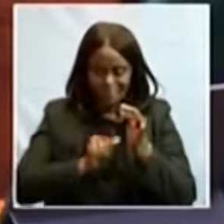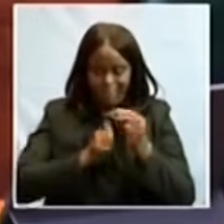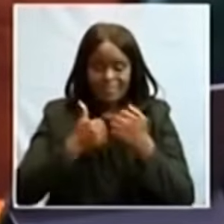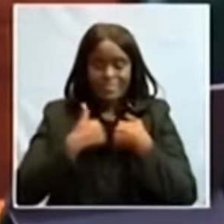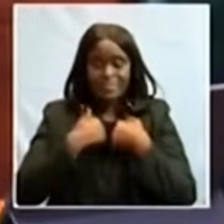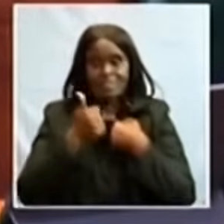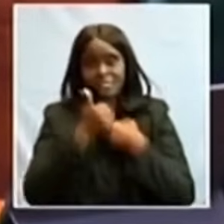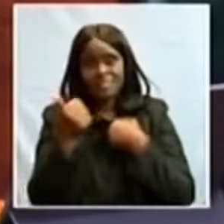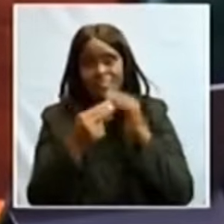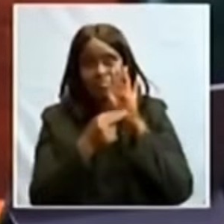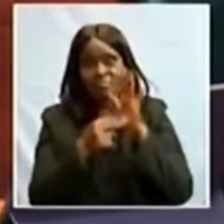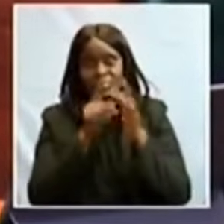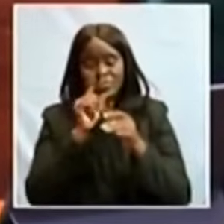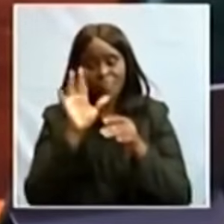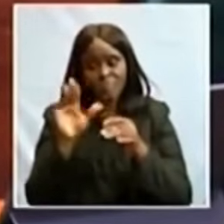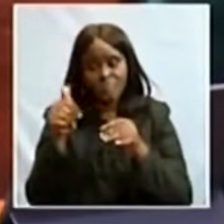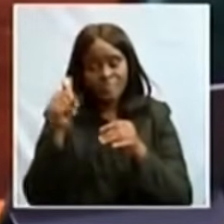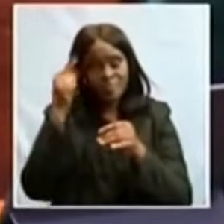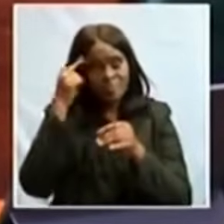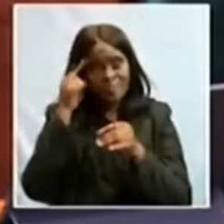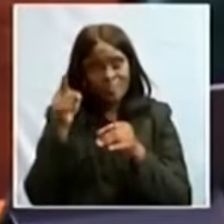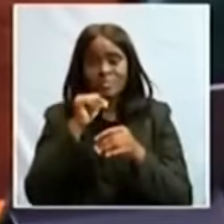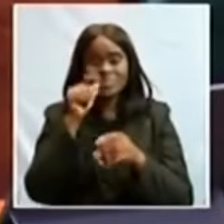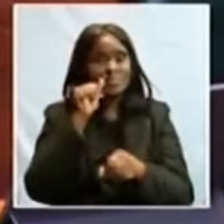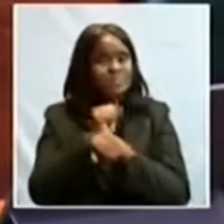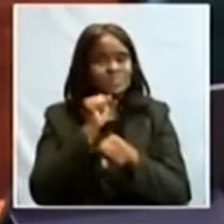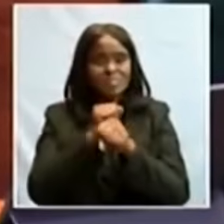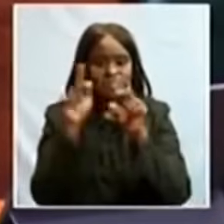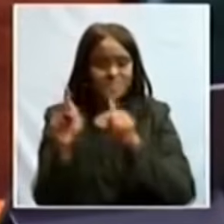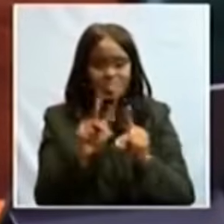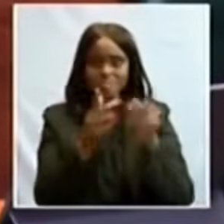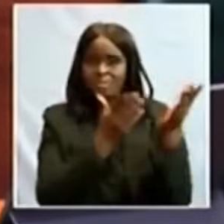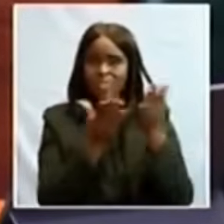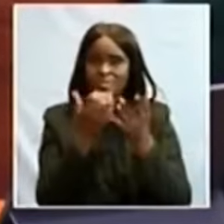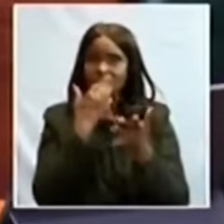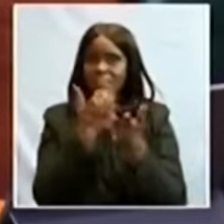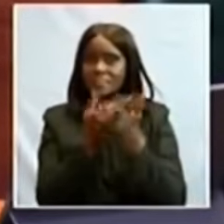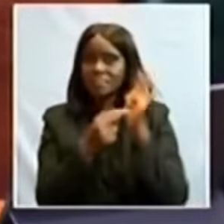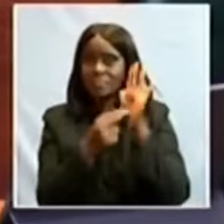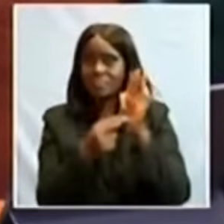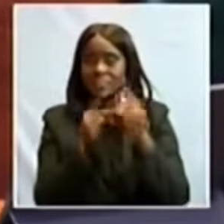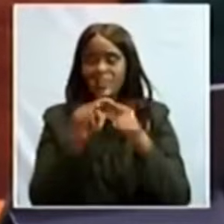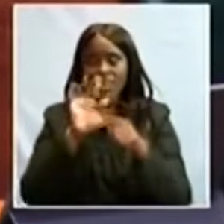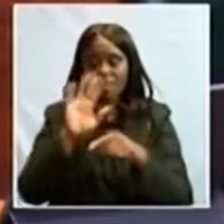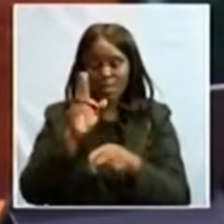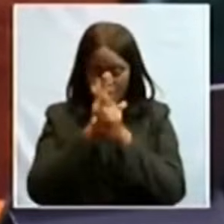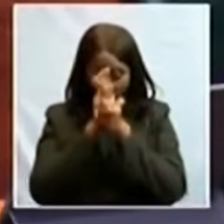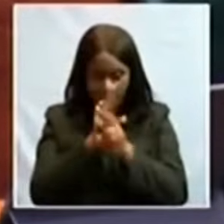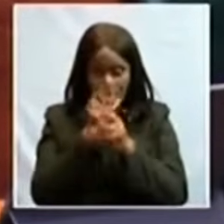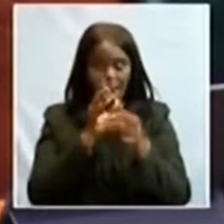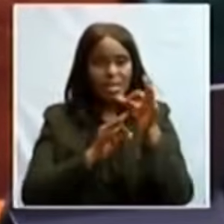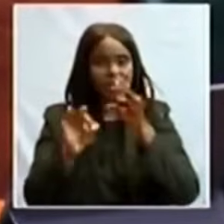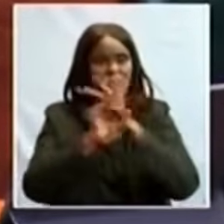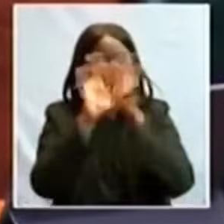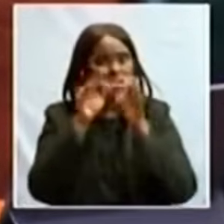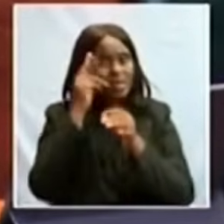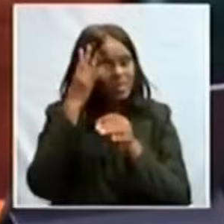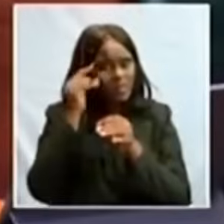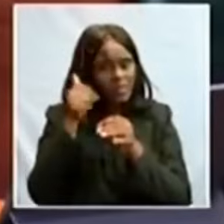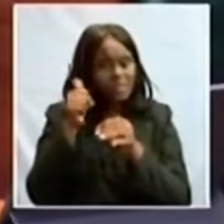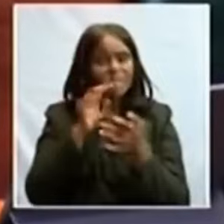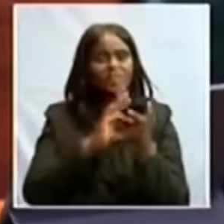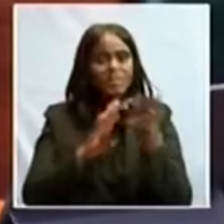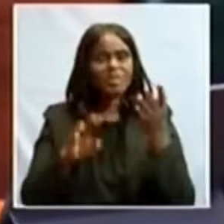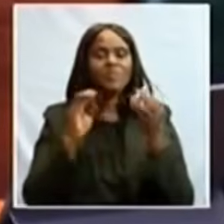another proof to show that the government is not performing, bring the evidence. But her honor has given reasons why she